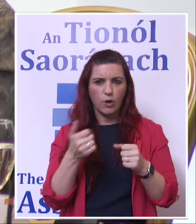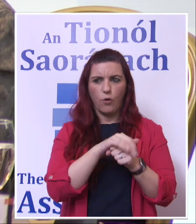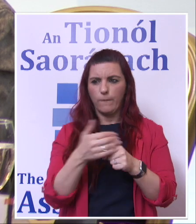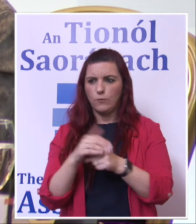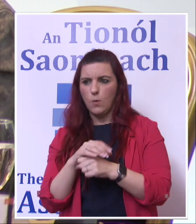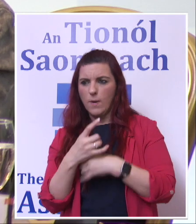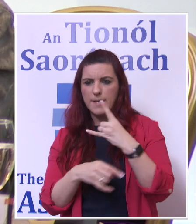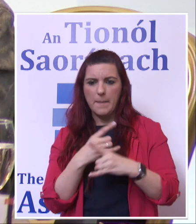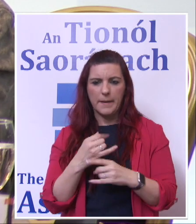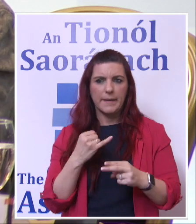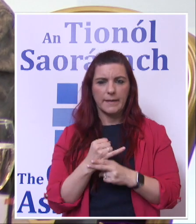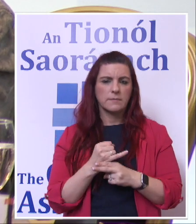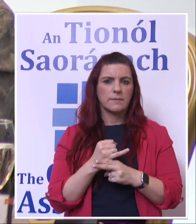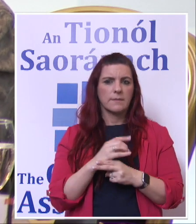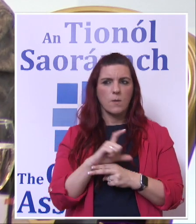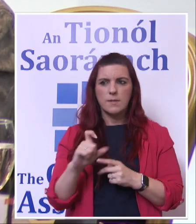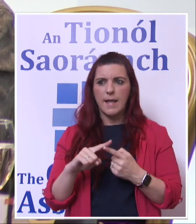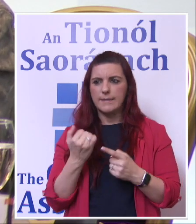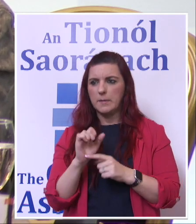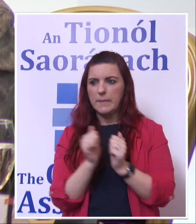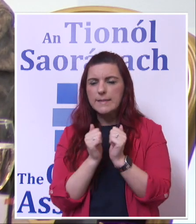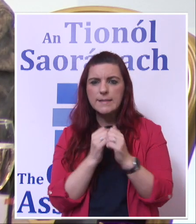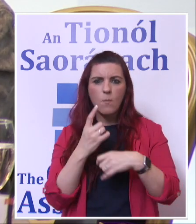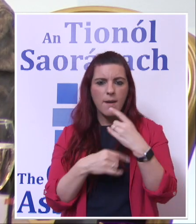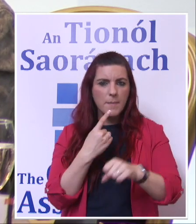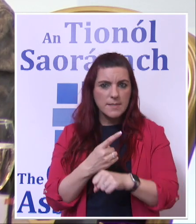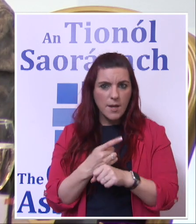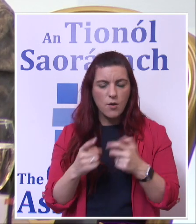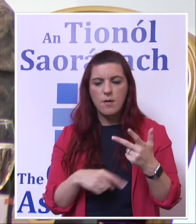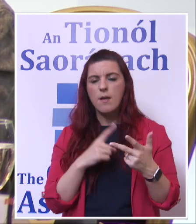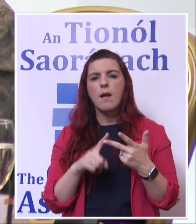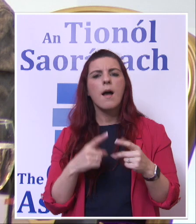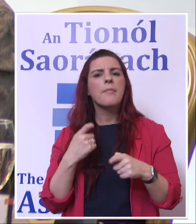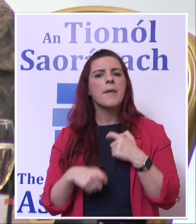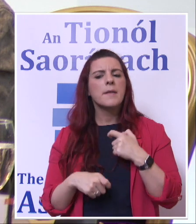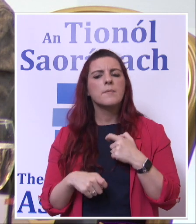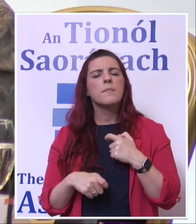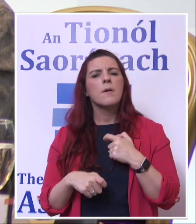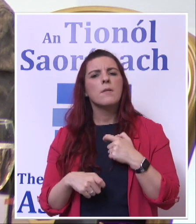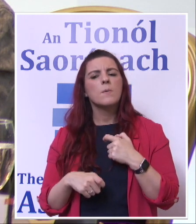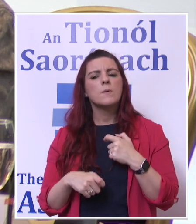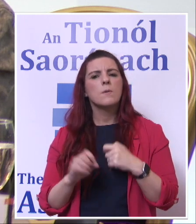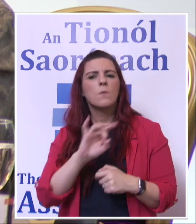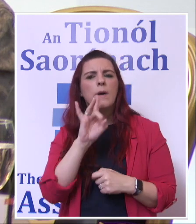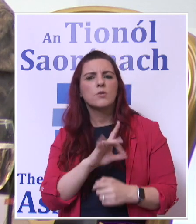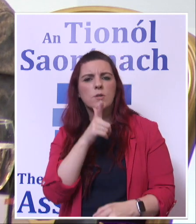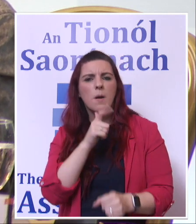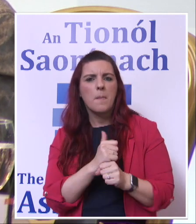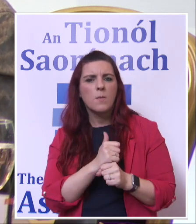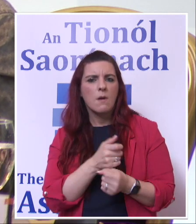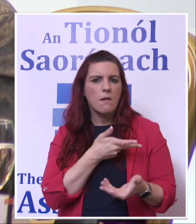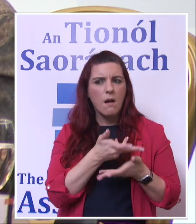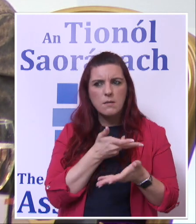the council and the council meetings and what happened there. And then there was a question about consultation and whether